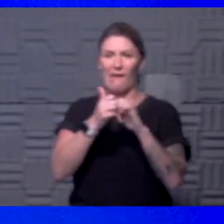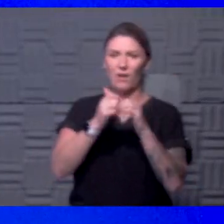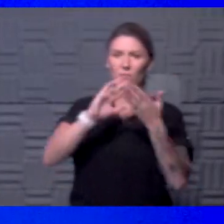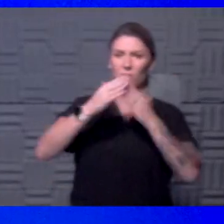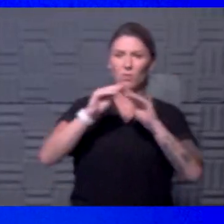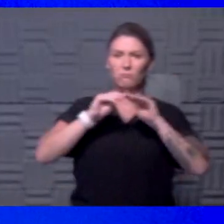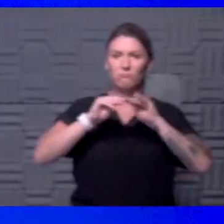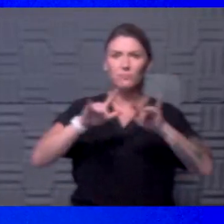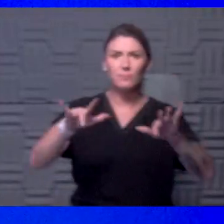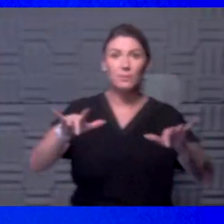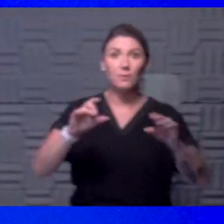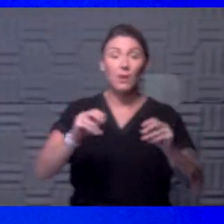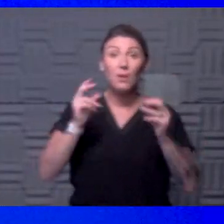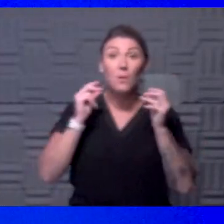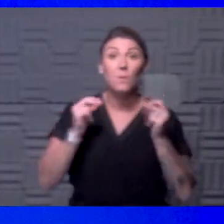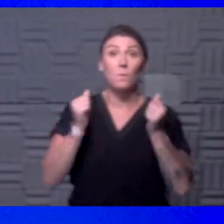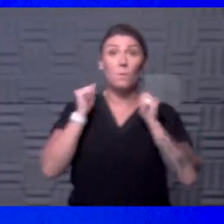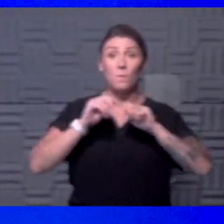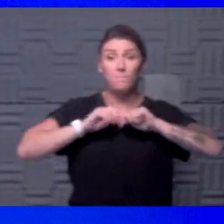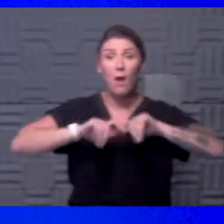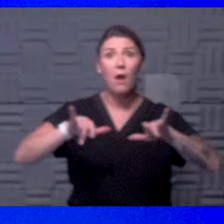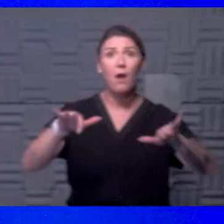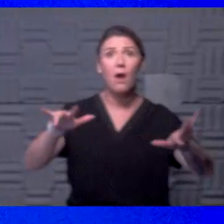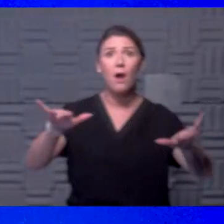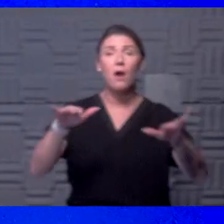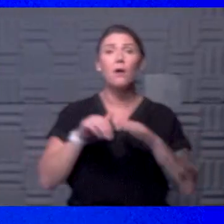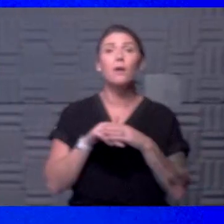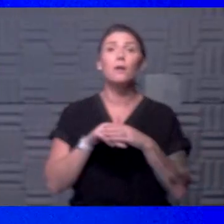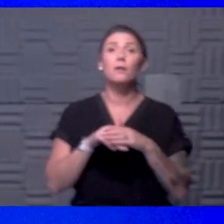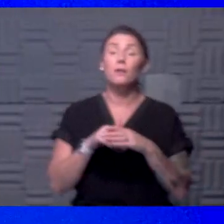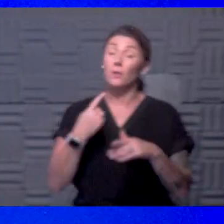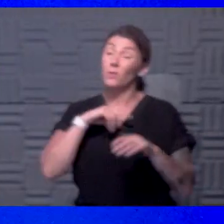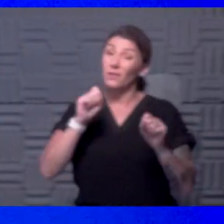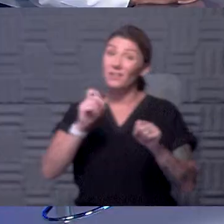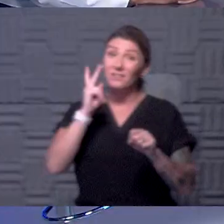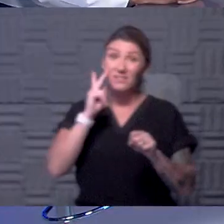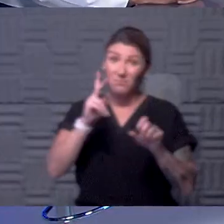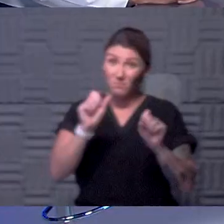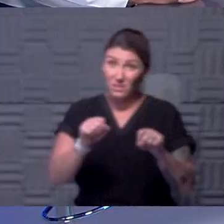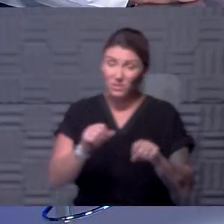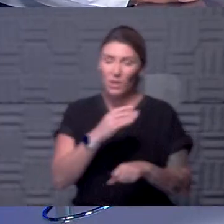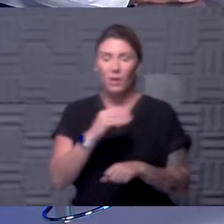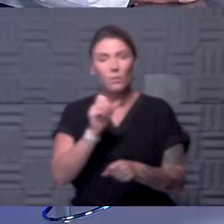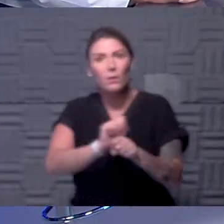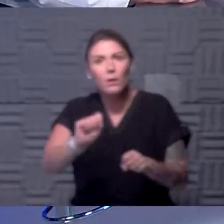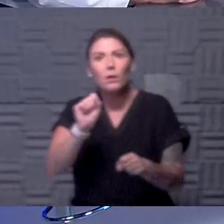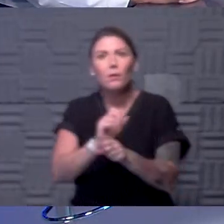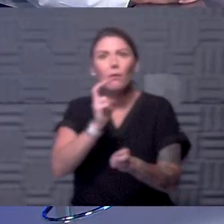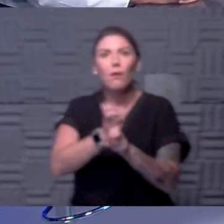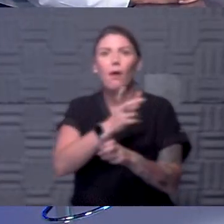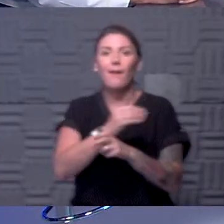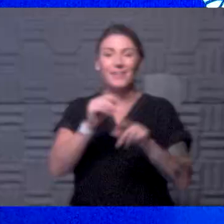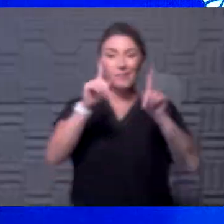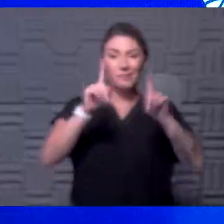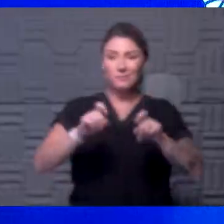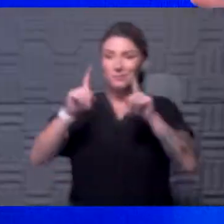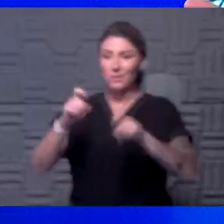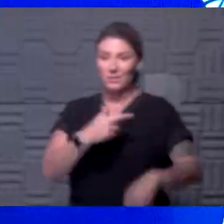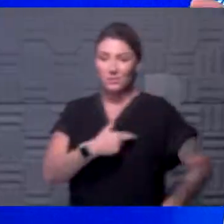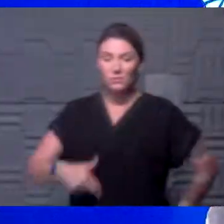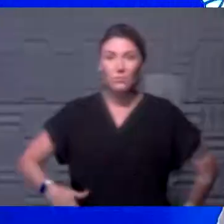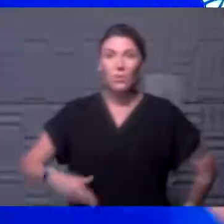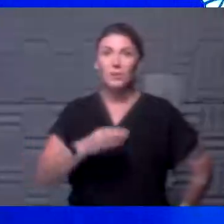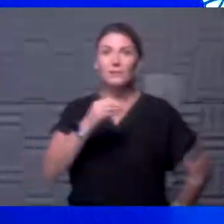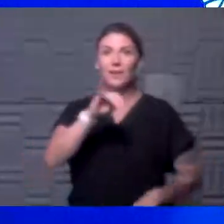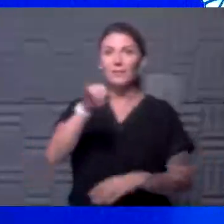can exponentially expand, and that's what we can see potentially. And that's what we worked so hard, and we tested Royals or the